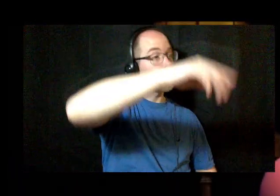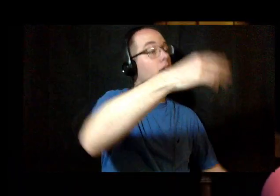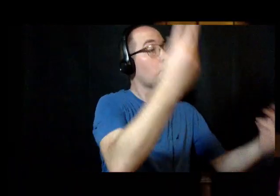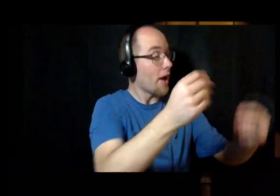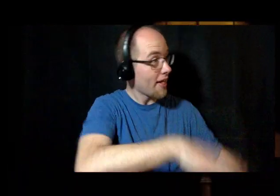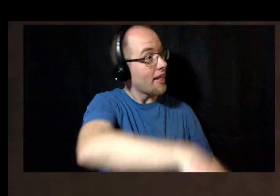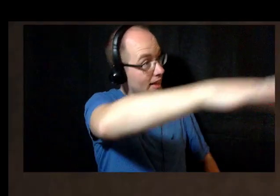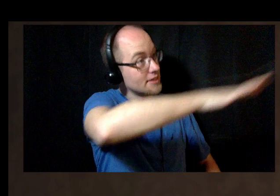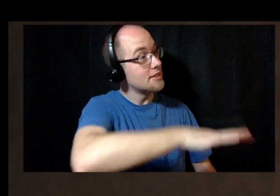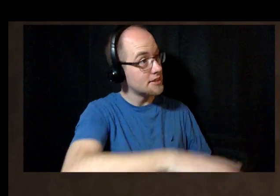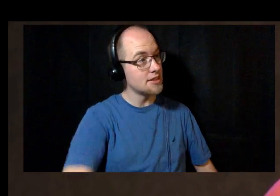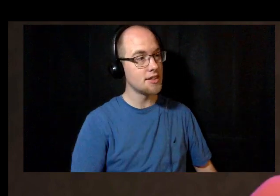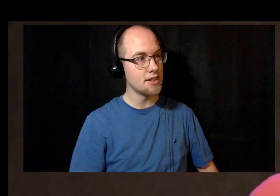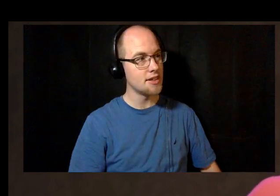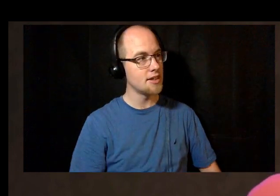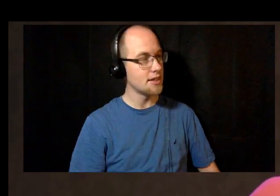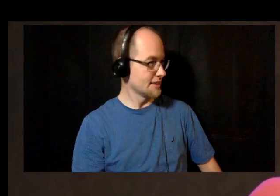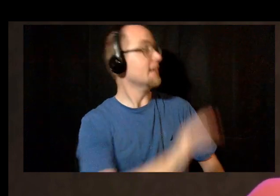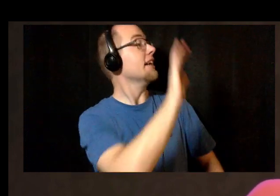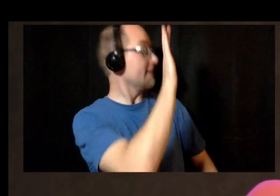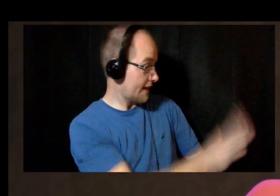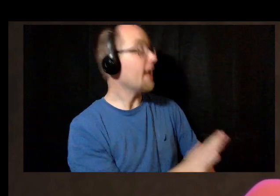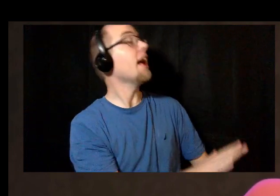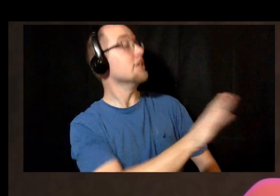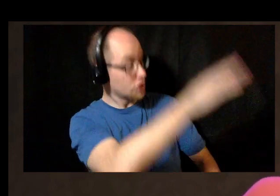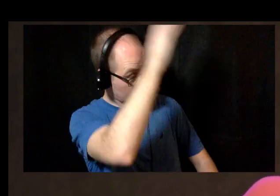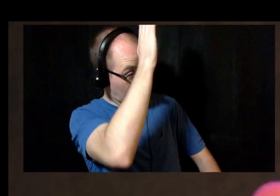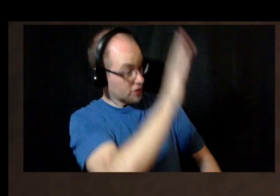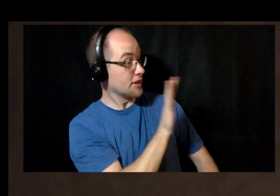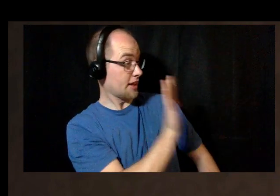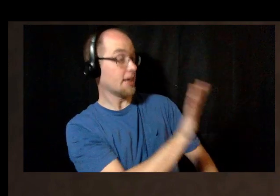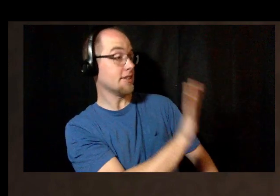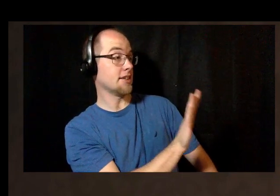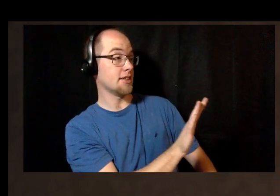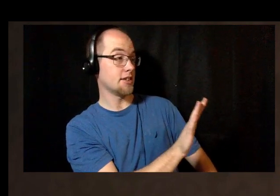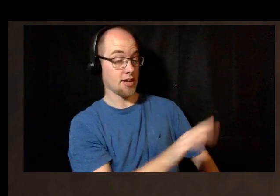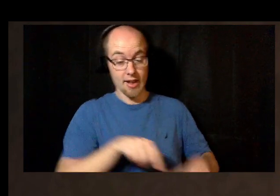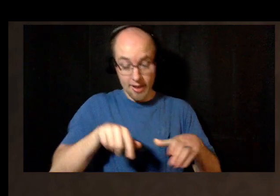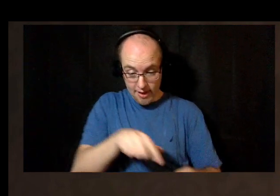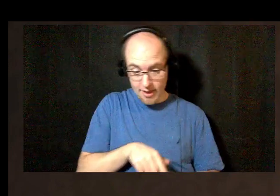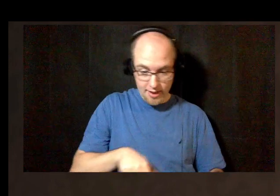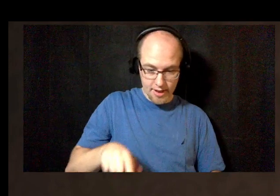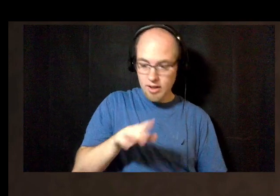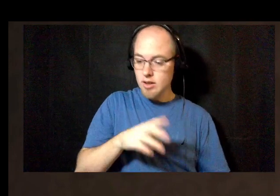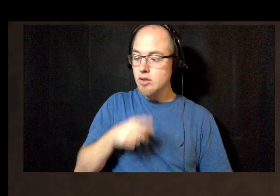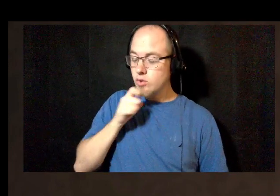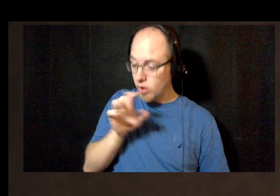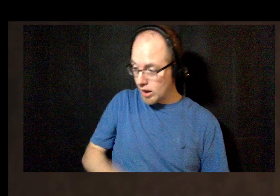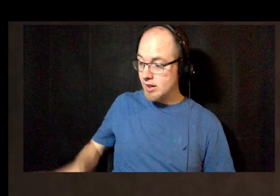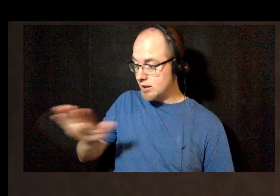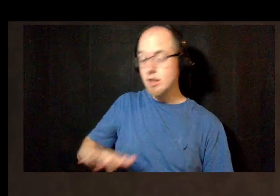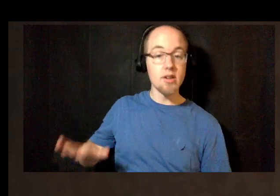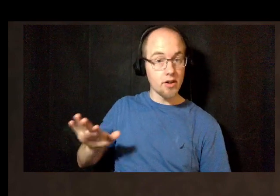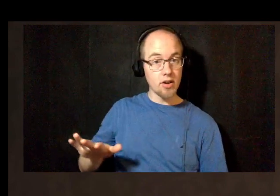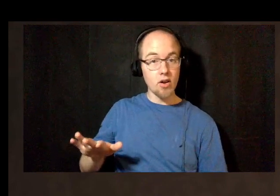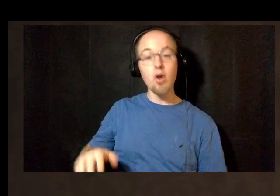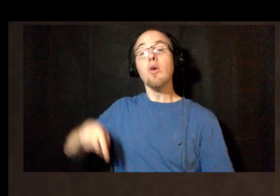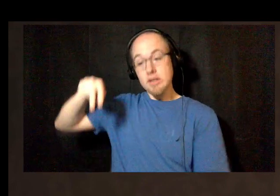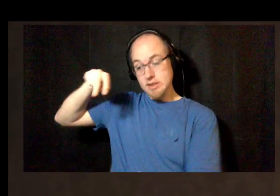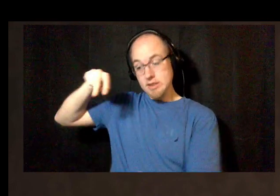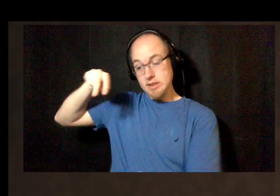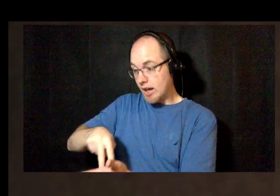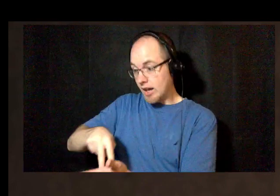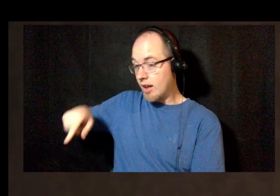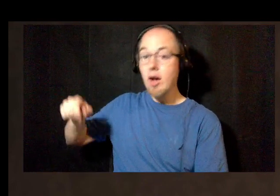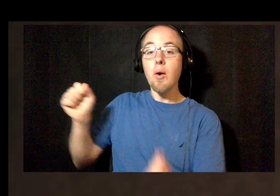bit? That's its bit. This bit here, all of this dry bit here that you're standing on with